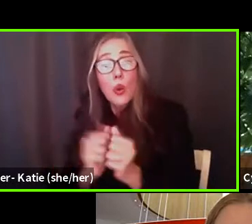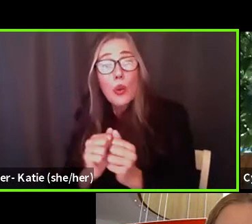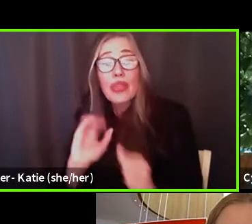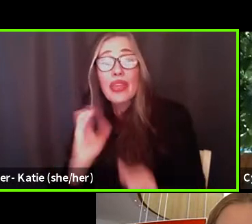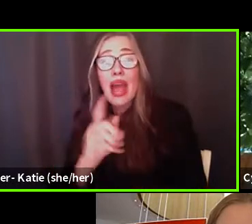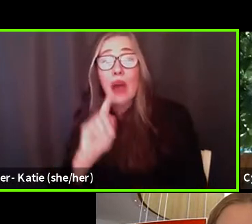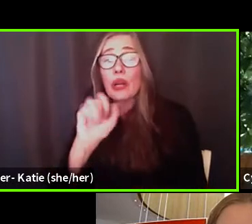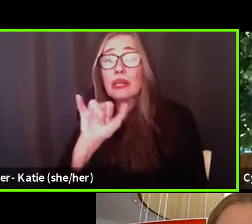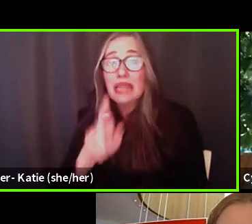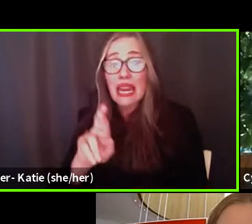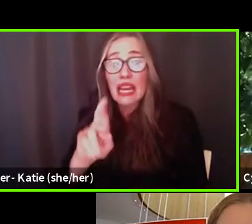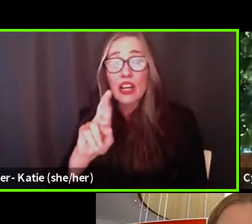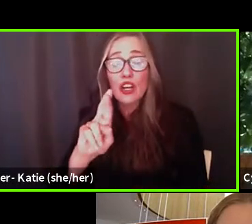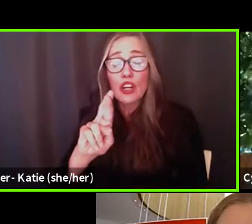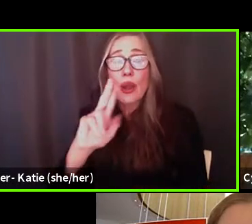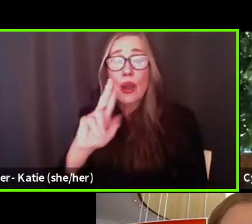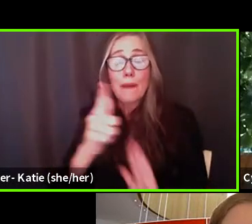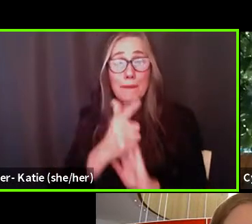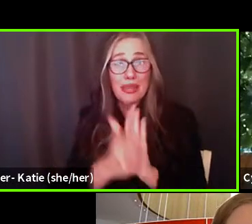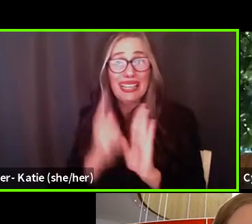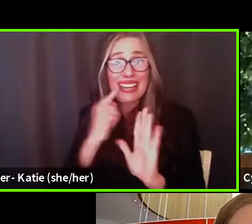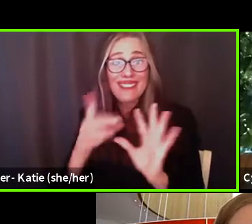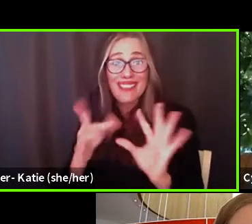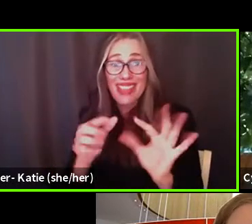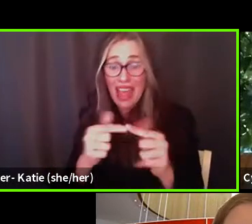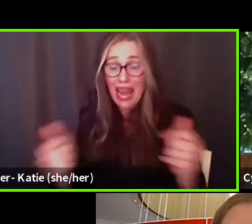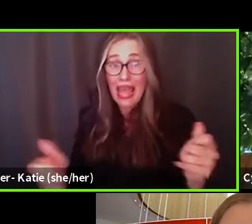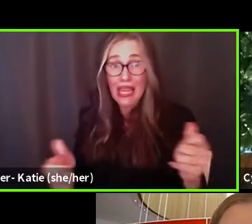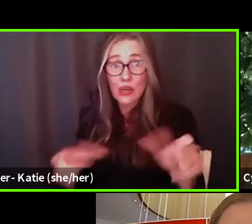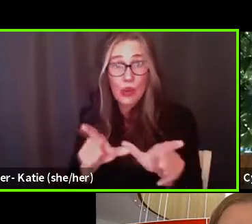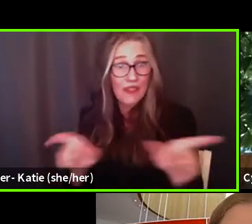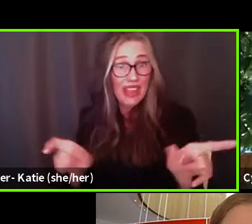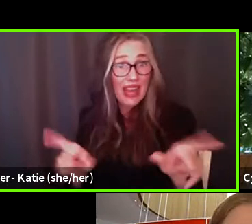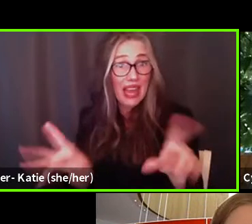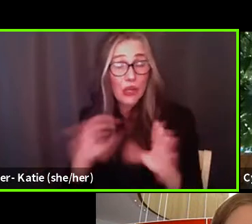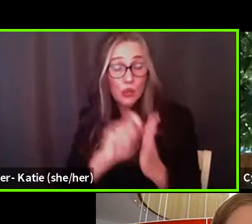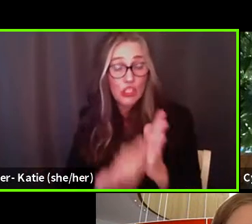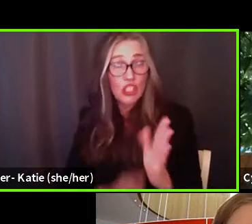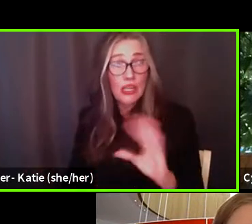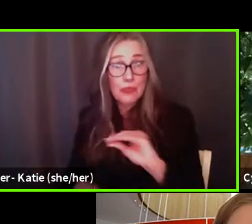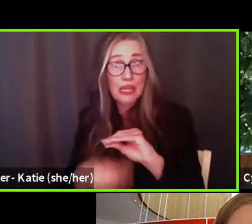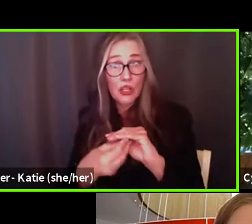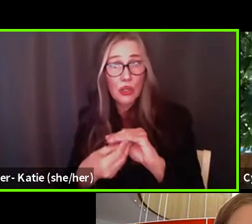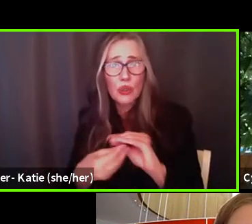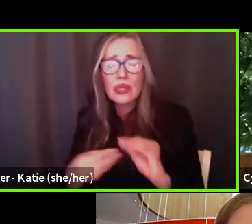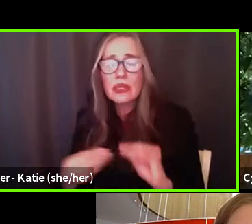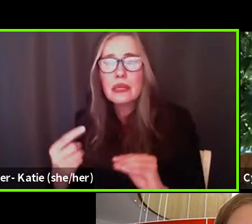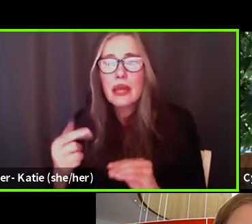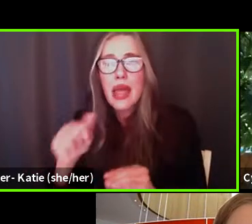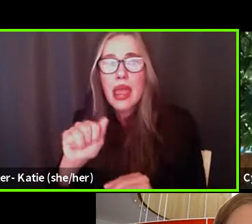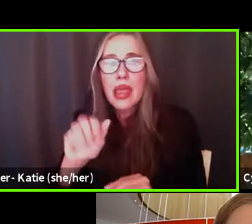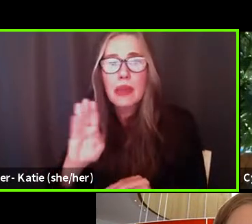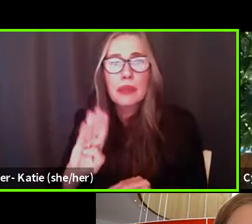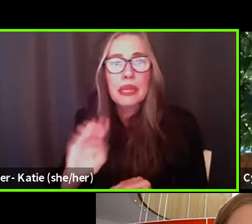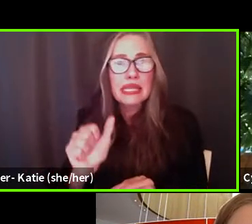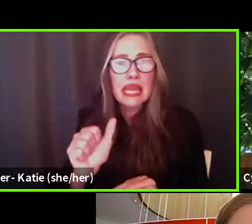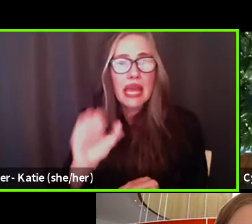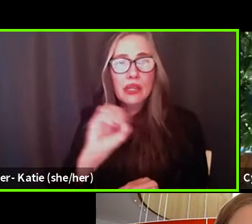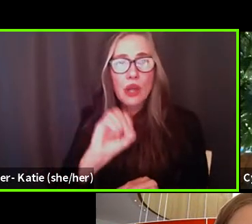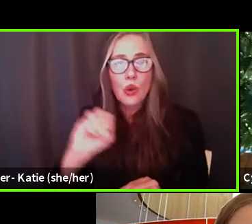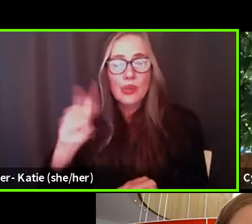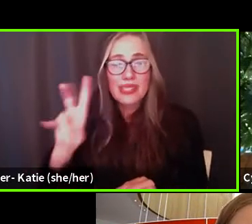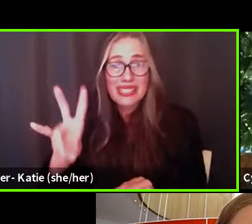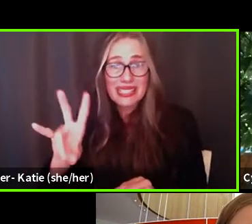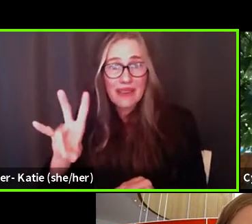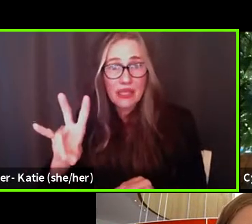included around june 15th then um just to kind of flag that ab1007 will automatically